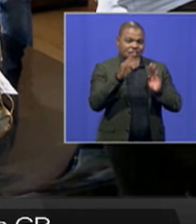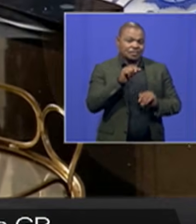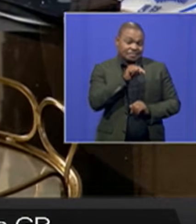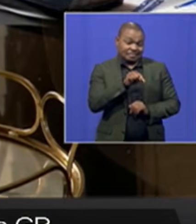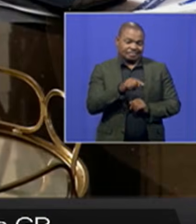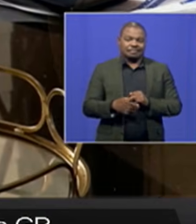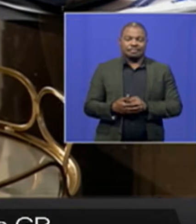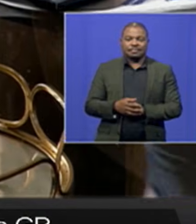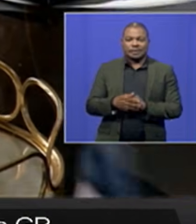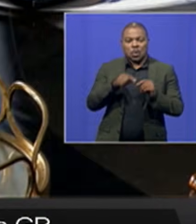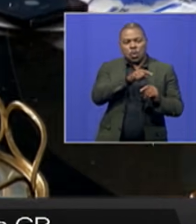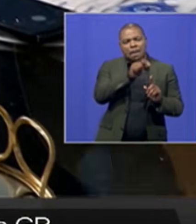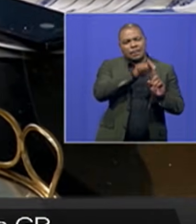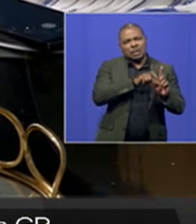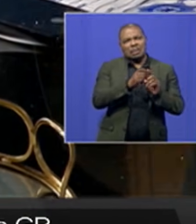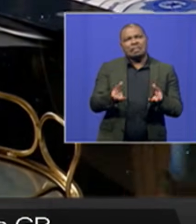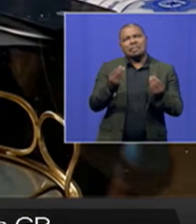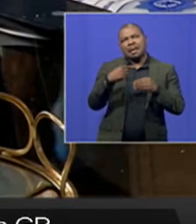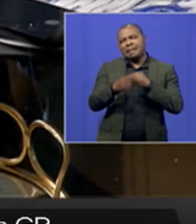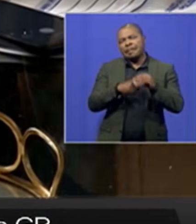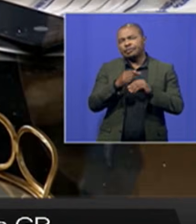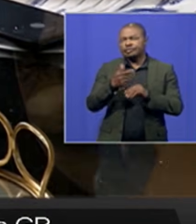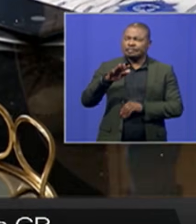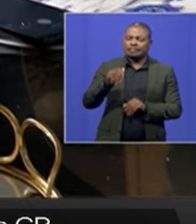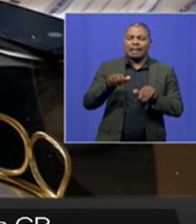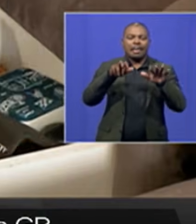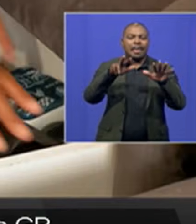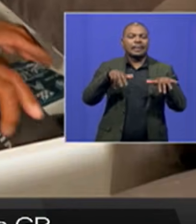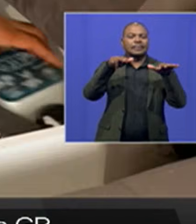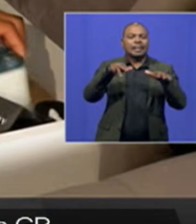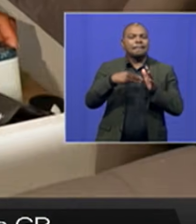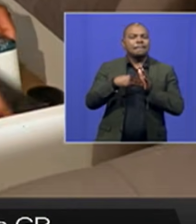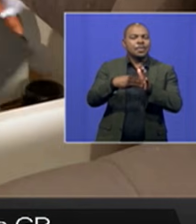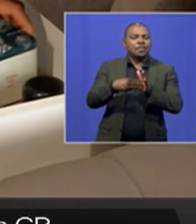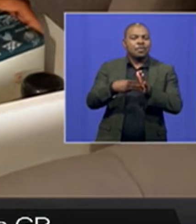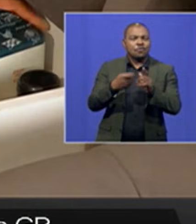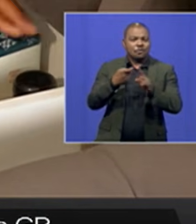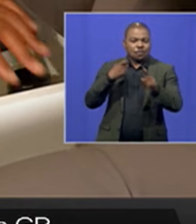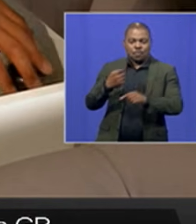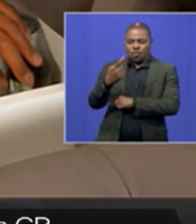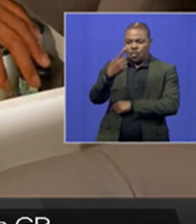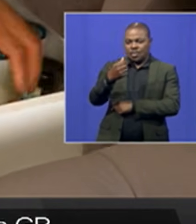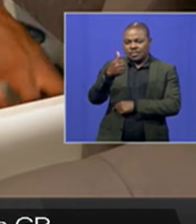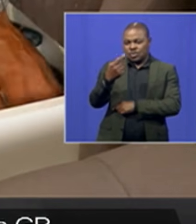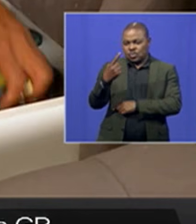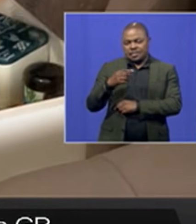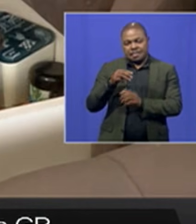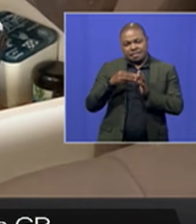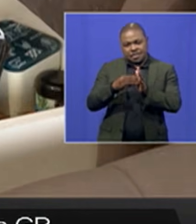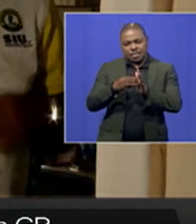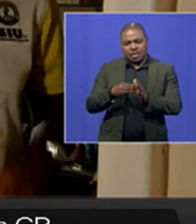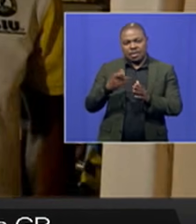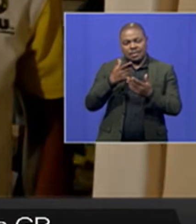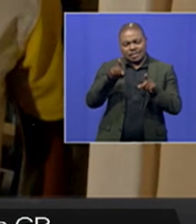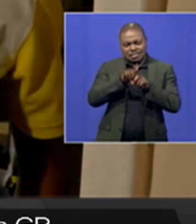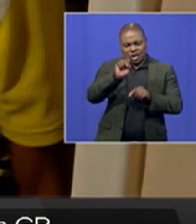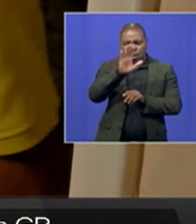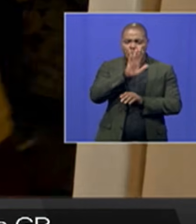person has received about 18 million of that 161. We are doing this search throughout the